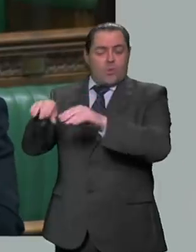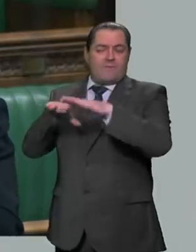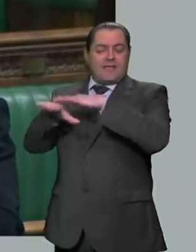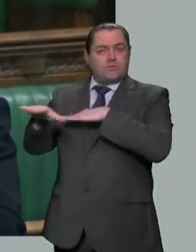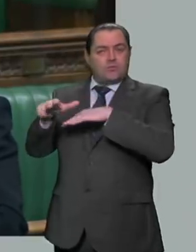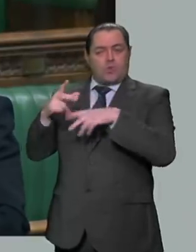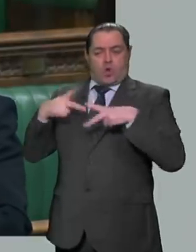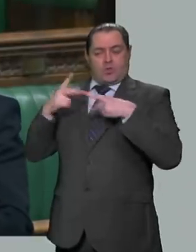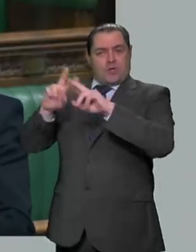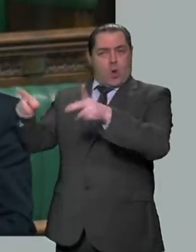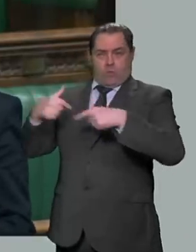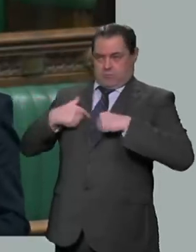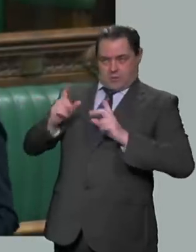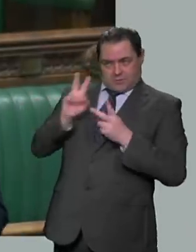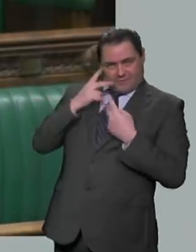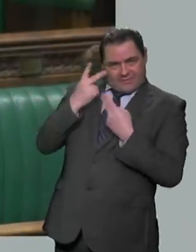home.